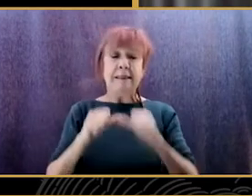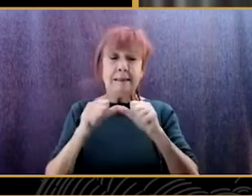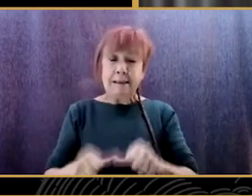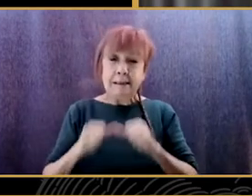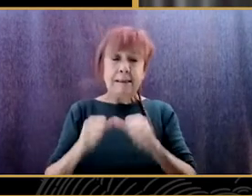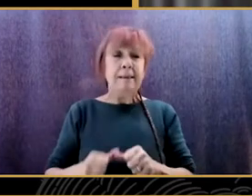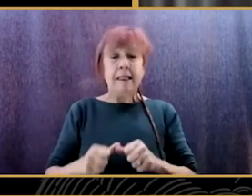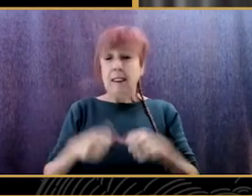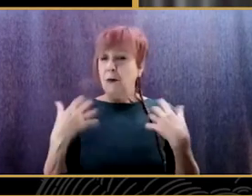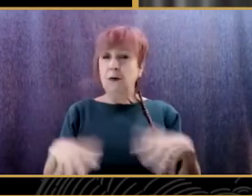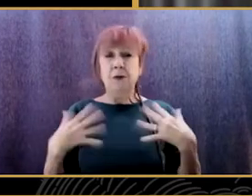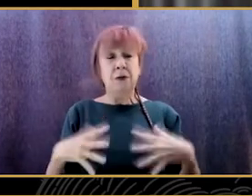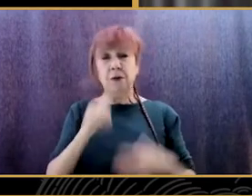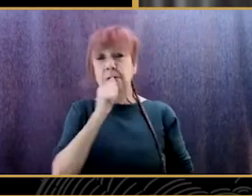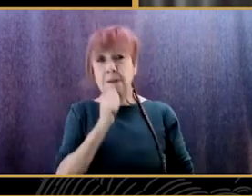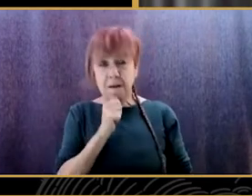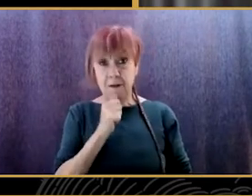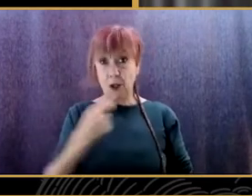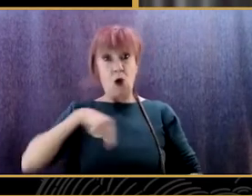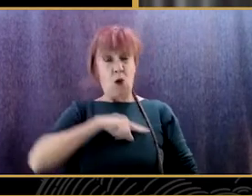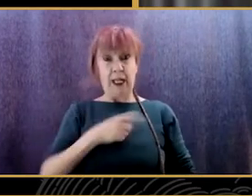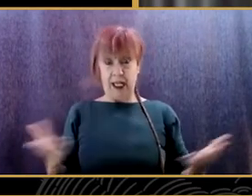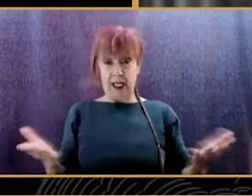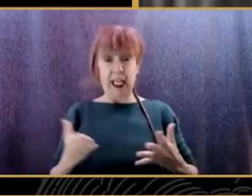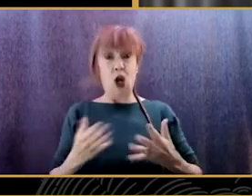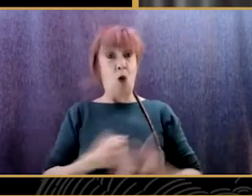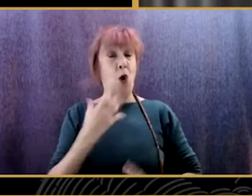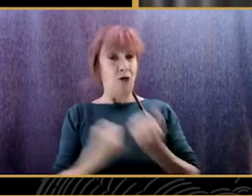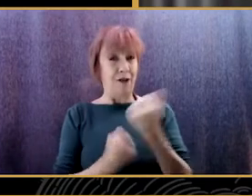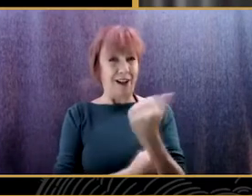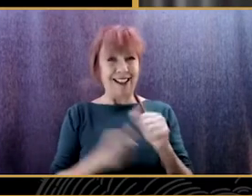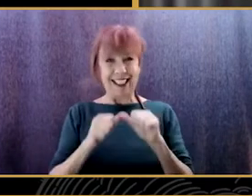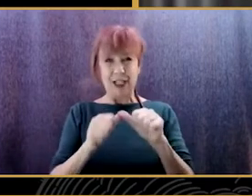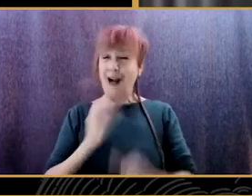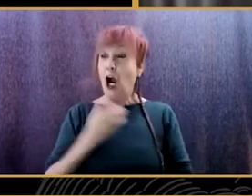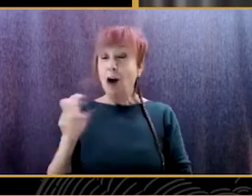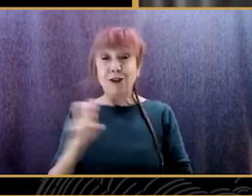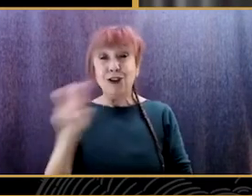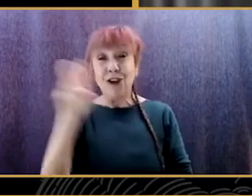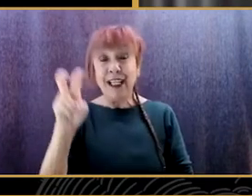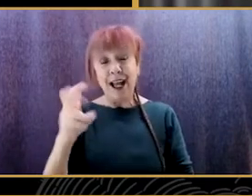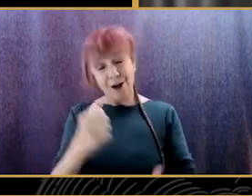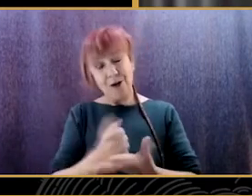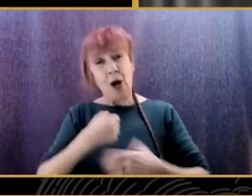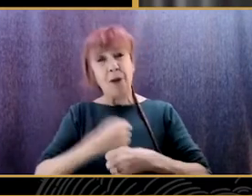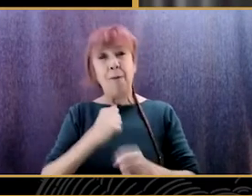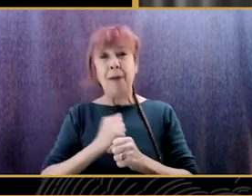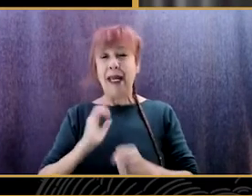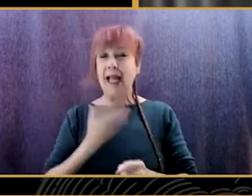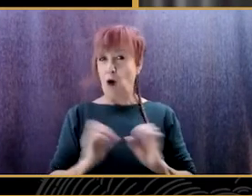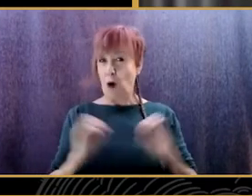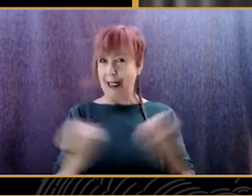accountability. We here at the Poetry Foundation are continuing our journey to make our organization and